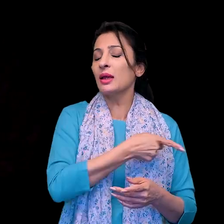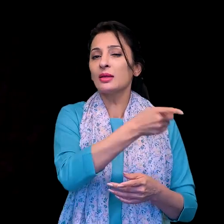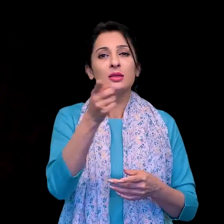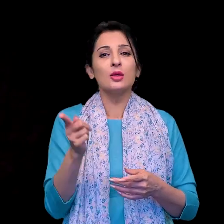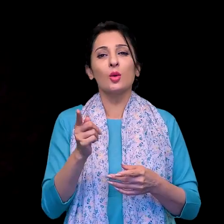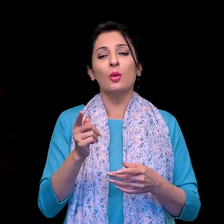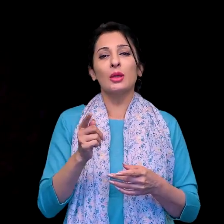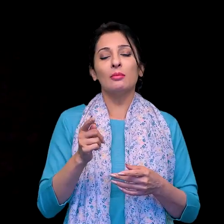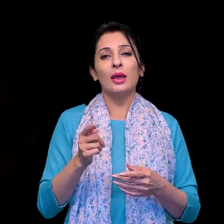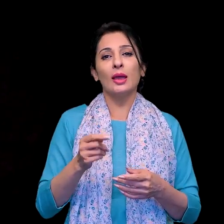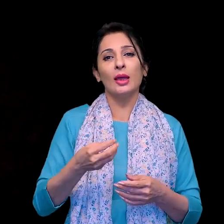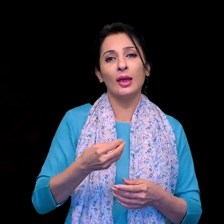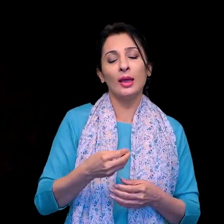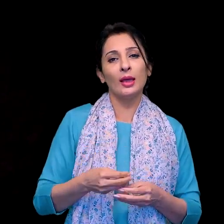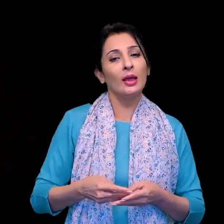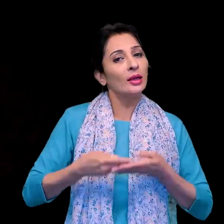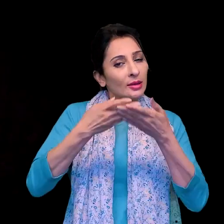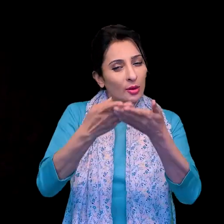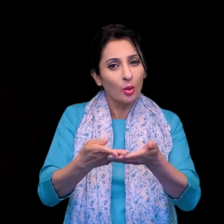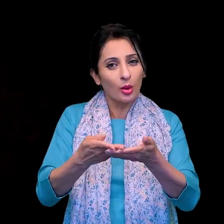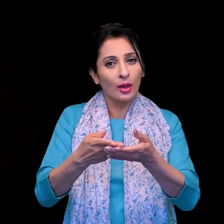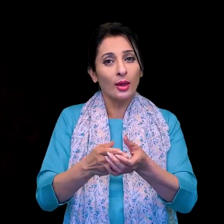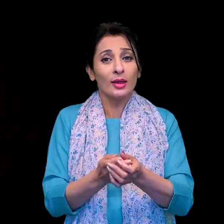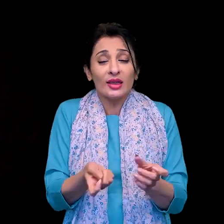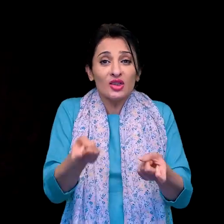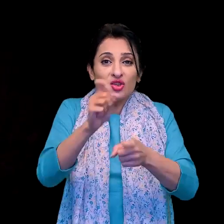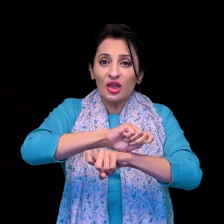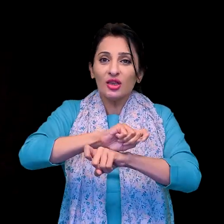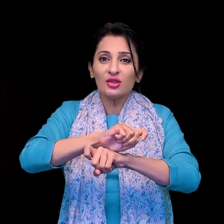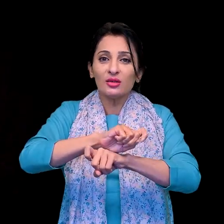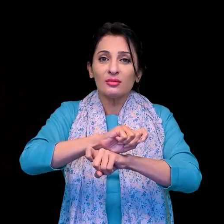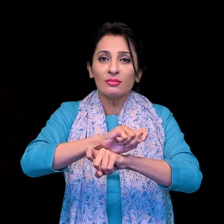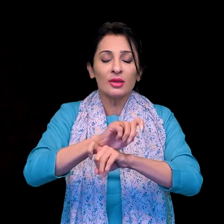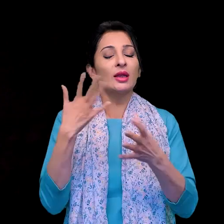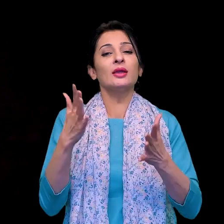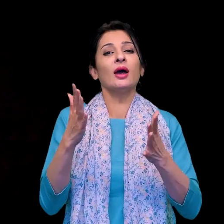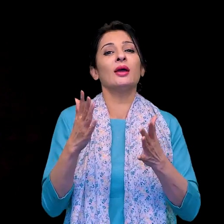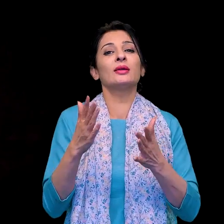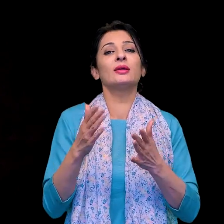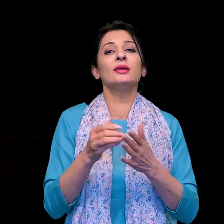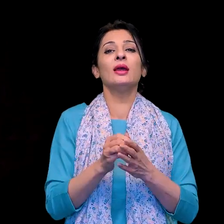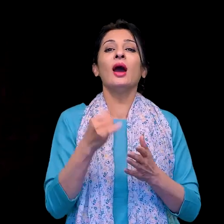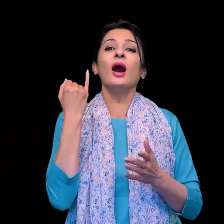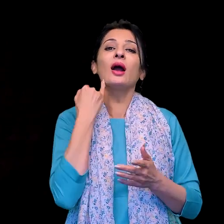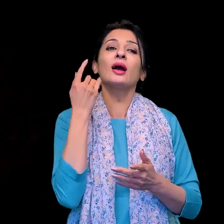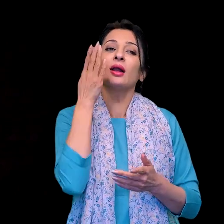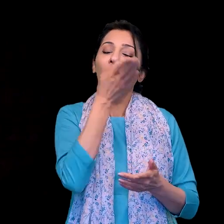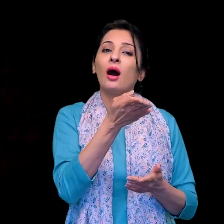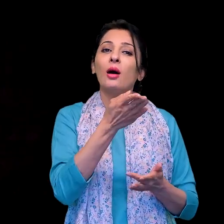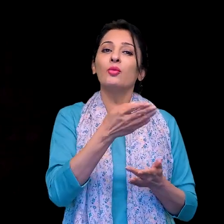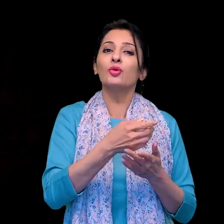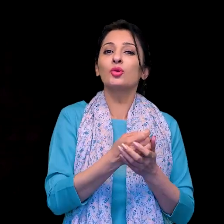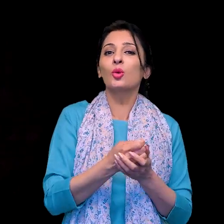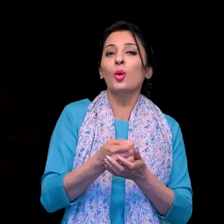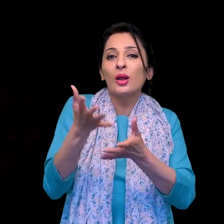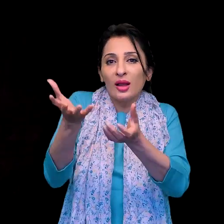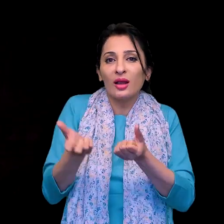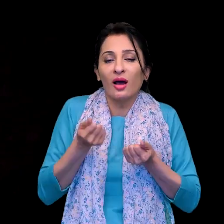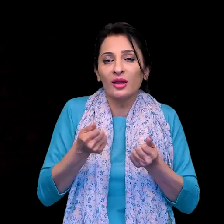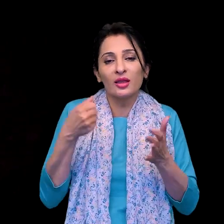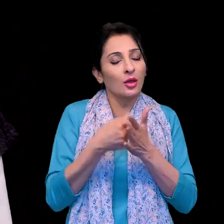want anyone and everyone to take from this, is that change will not come unless you allow it to